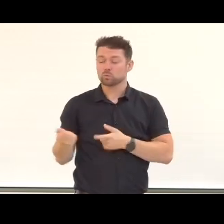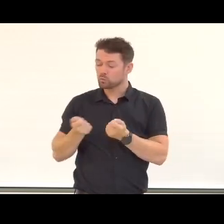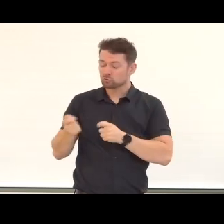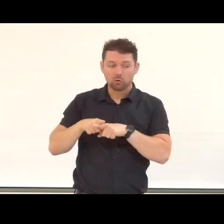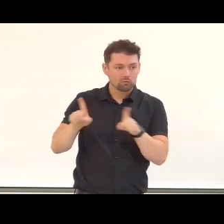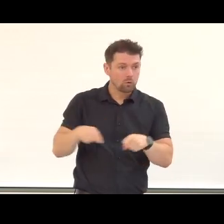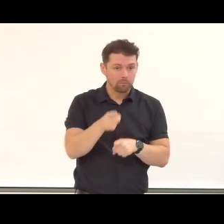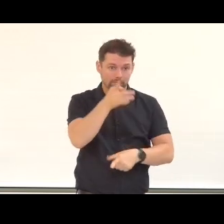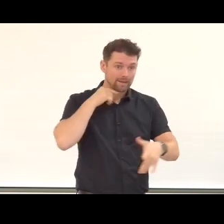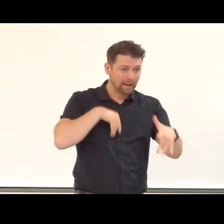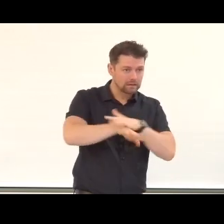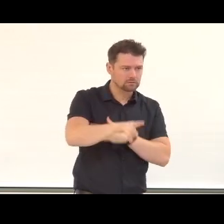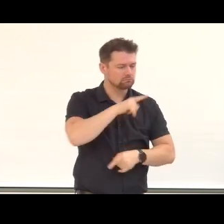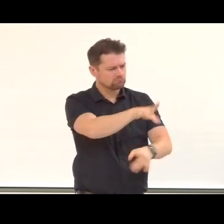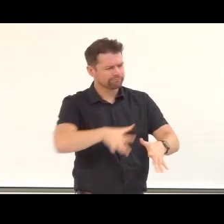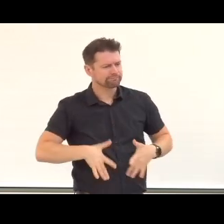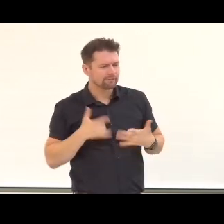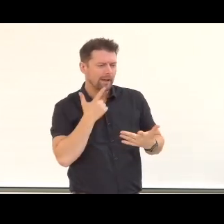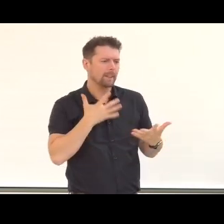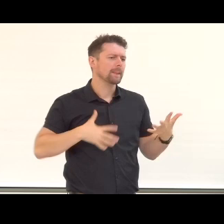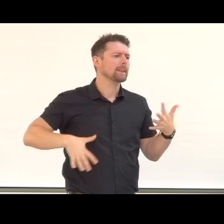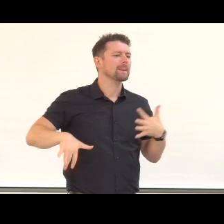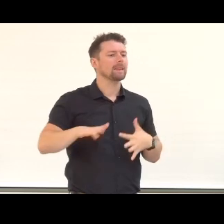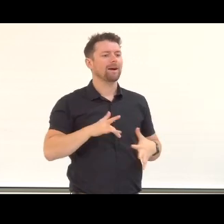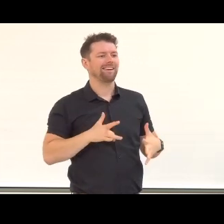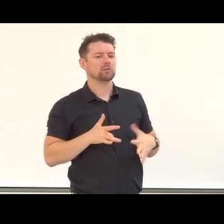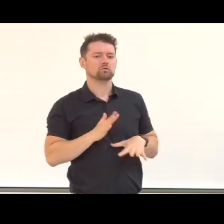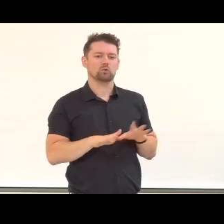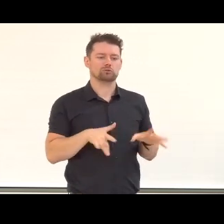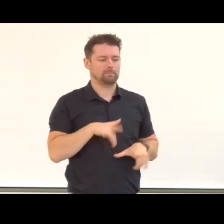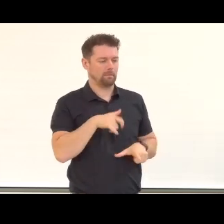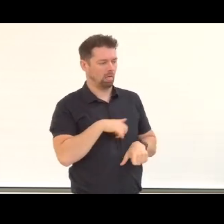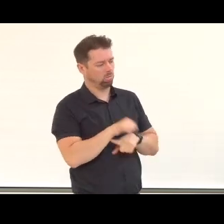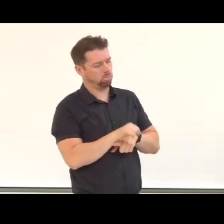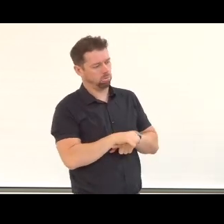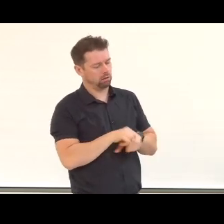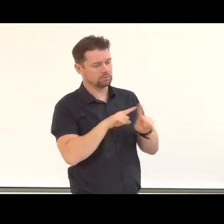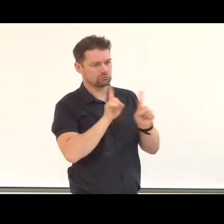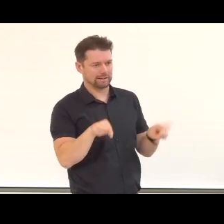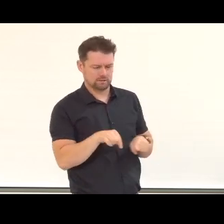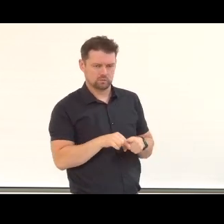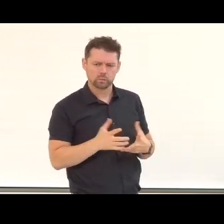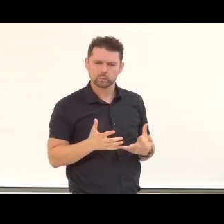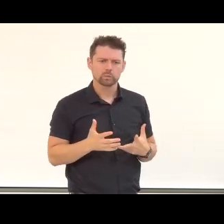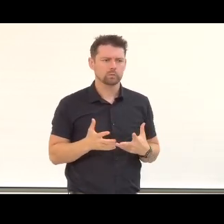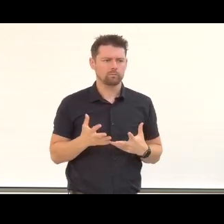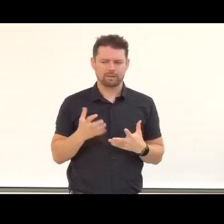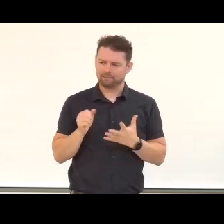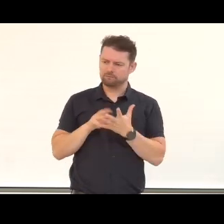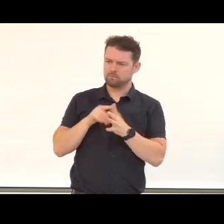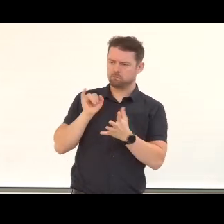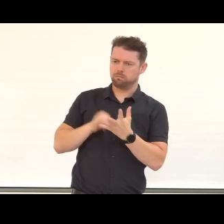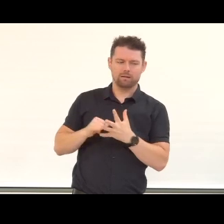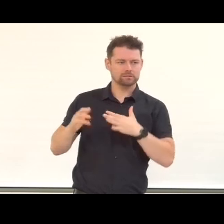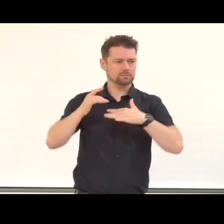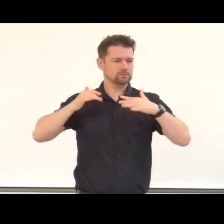into. You feel like, okay, this is not just people looking at screens and pointing at things. This is a Mars simulation.